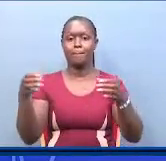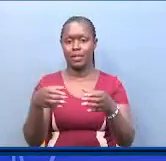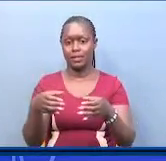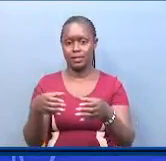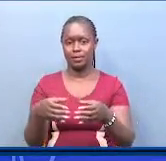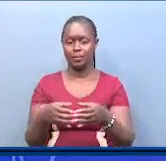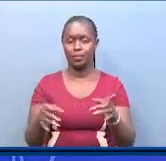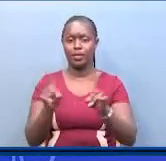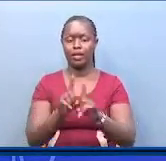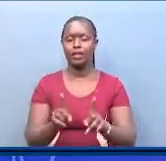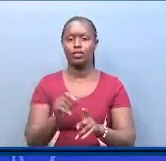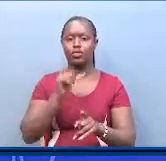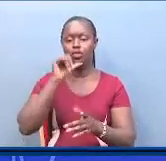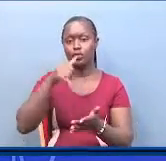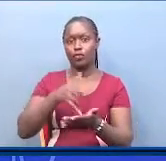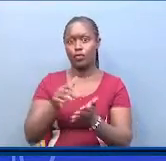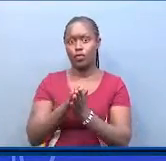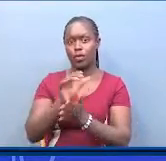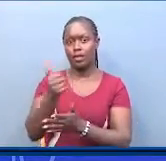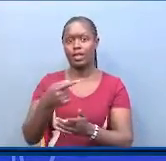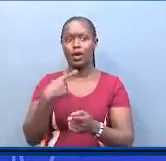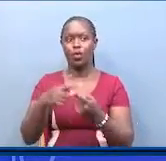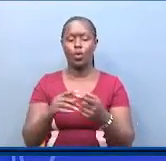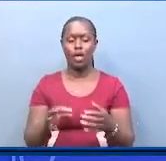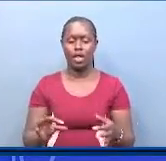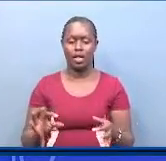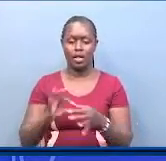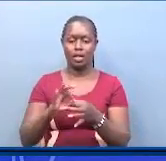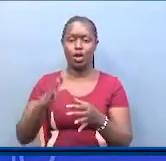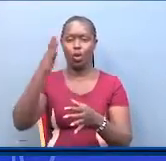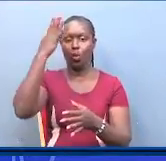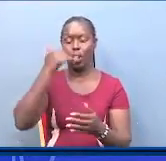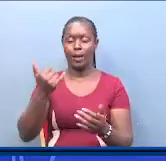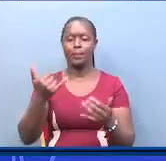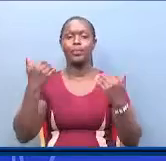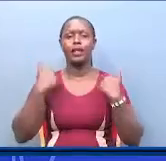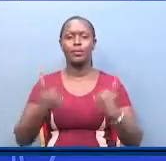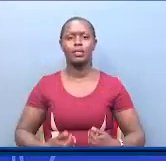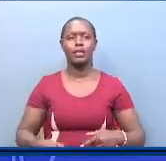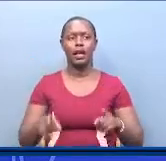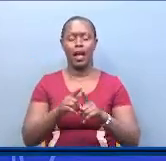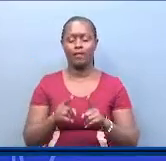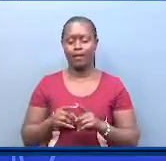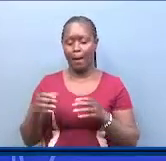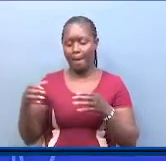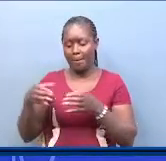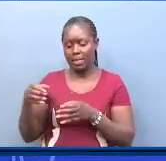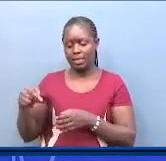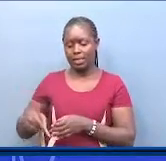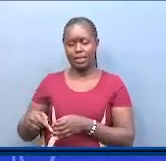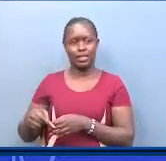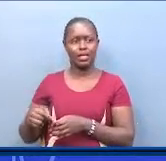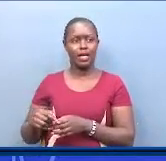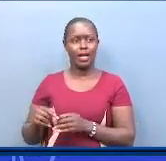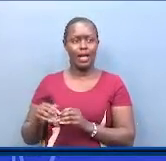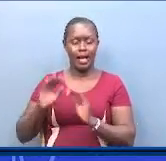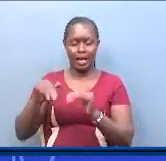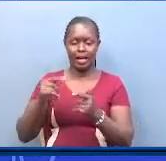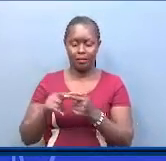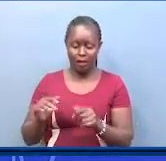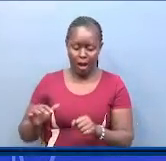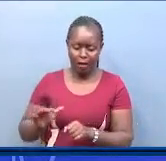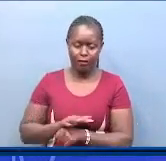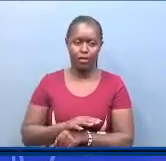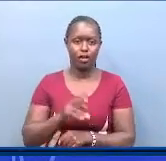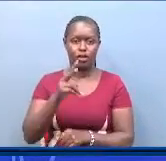parties. So it means the reason why we came together is because myself as the party X, I will deliver a vote basket.